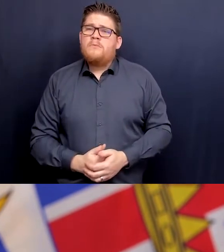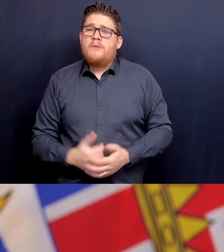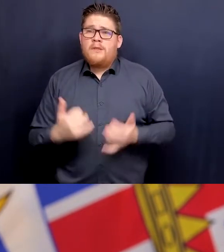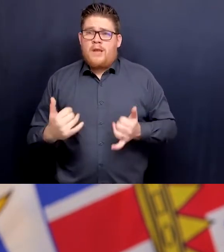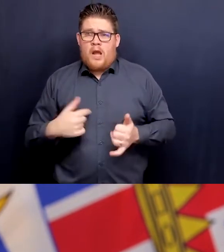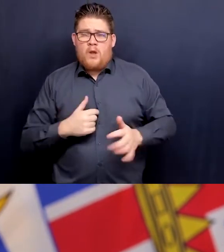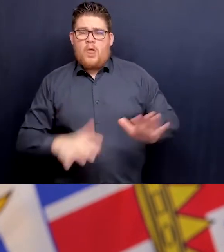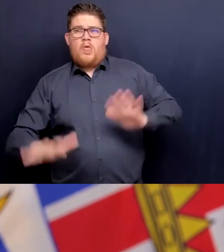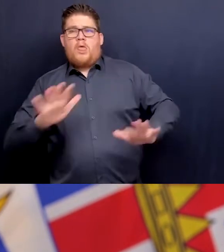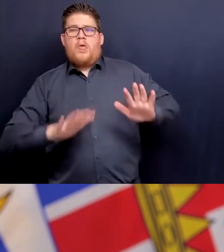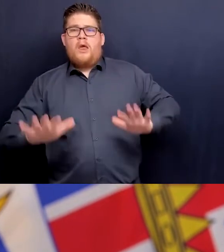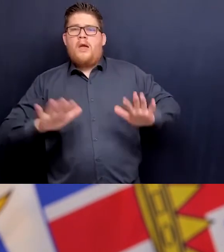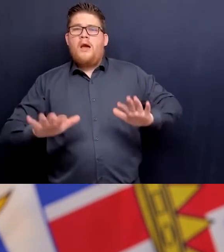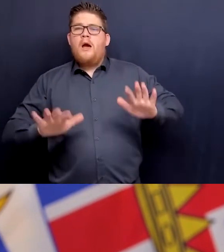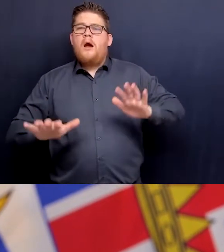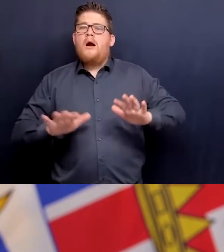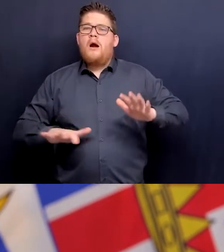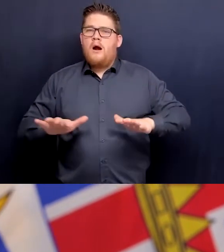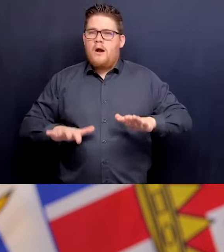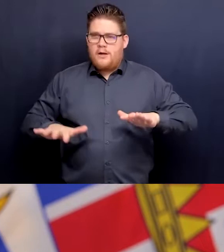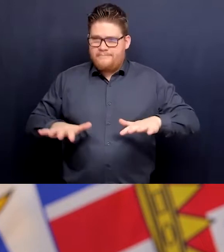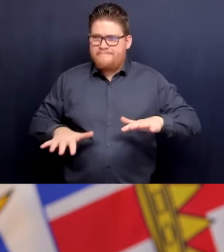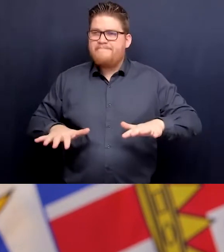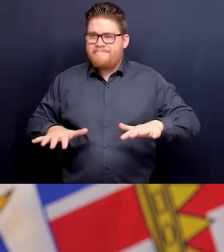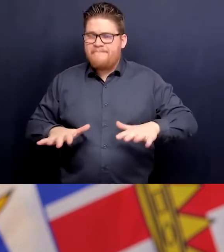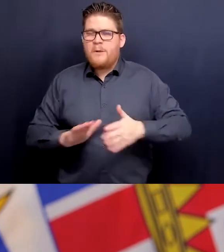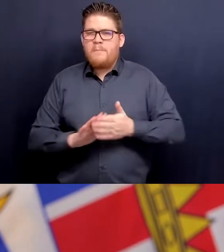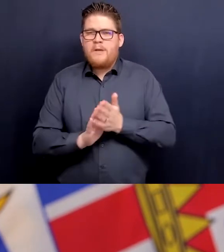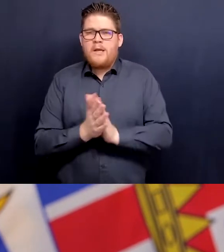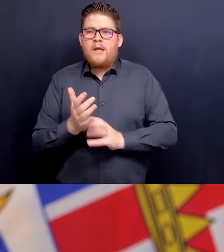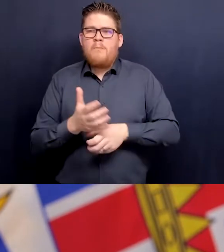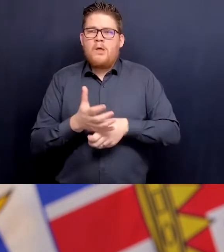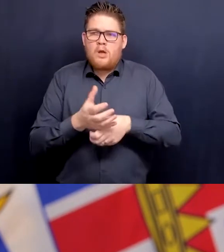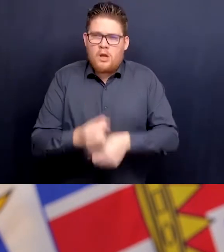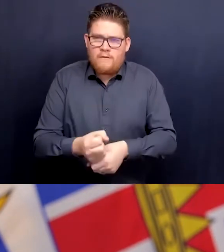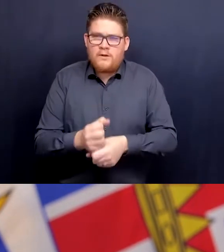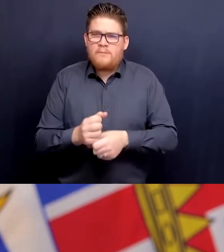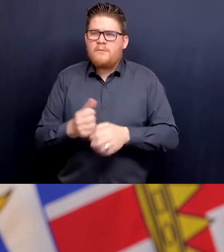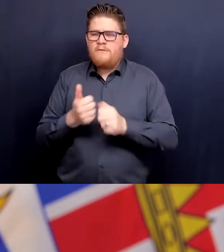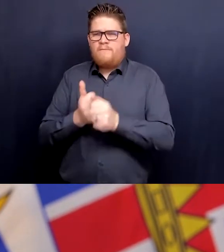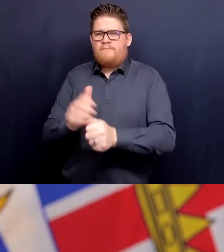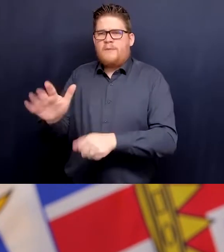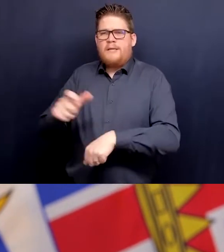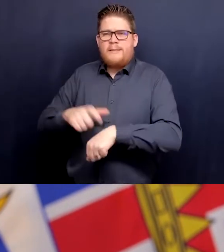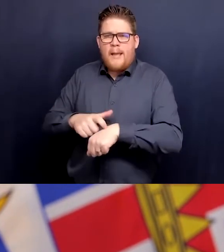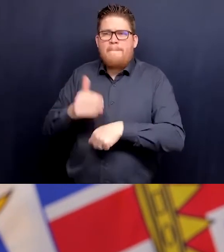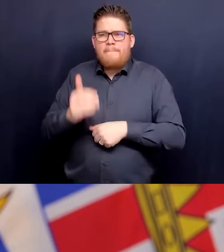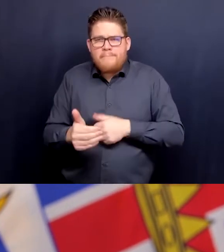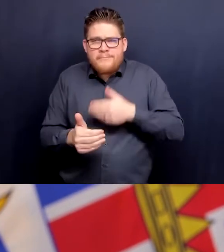those places. And I encourage people to take your own time and wear your own mask as long as you feel comfortable doing